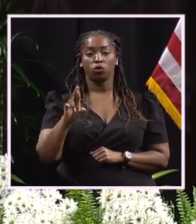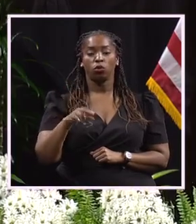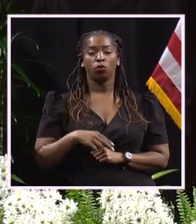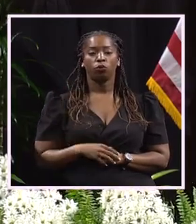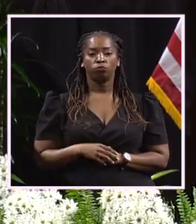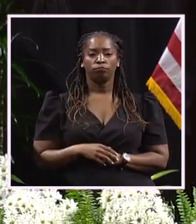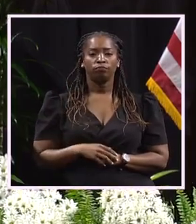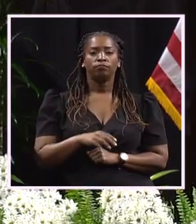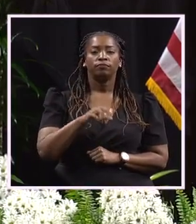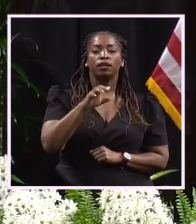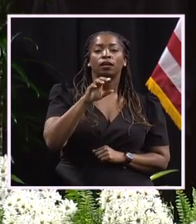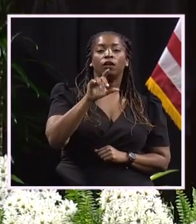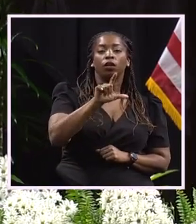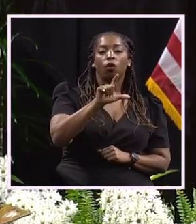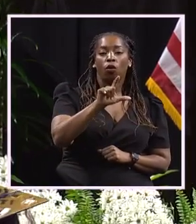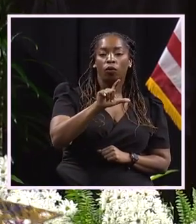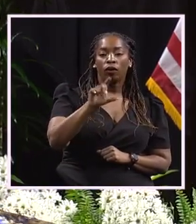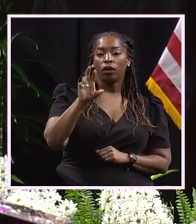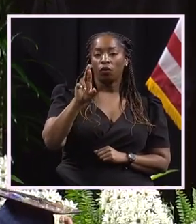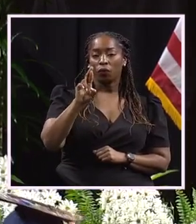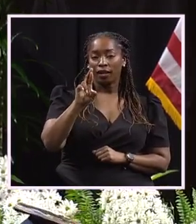Lauren Rene Castello.